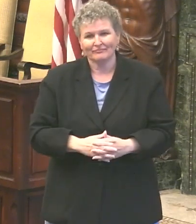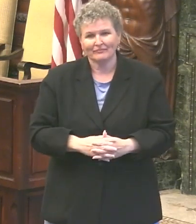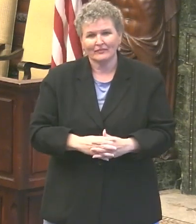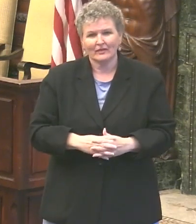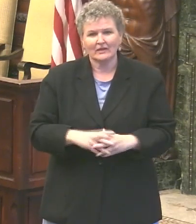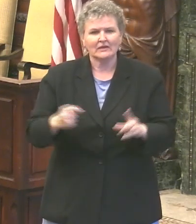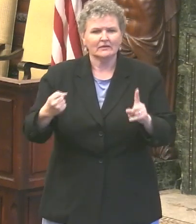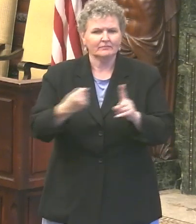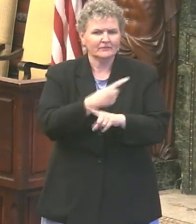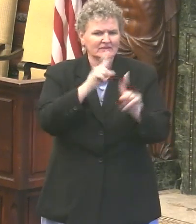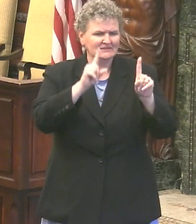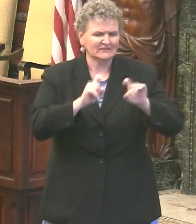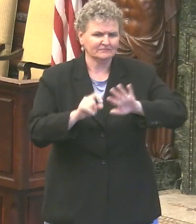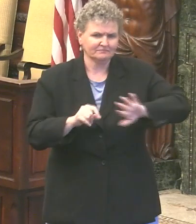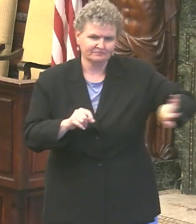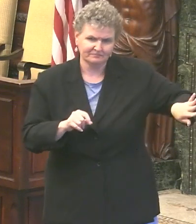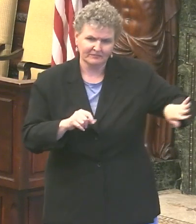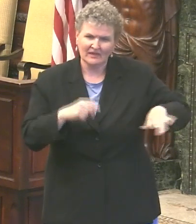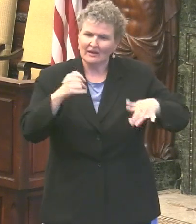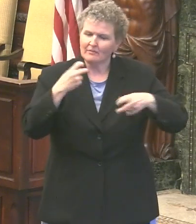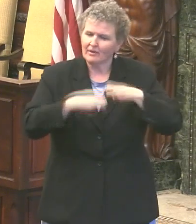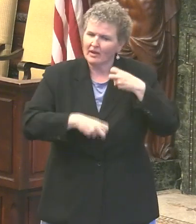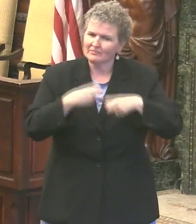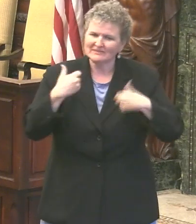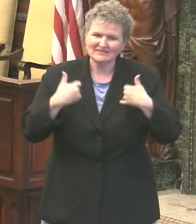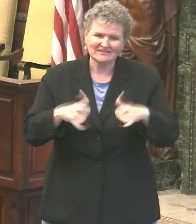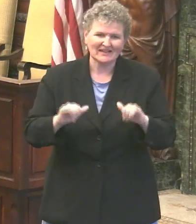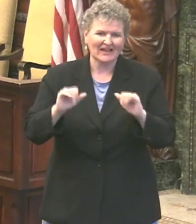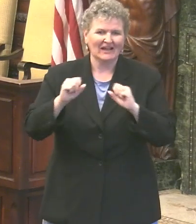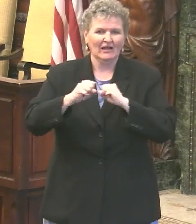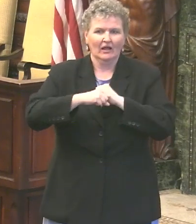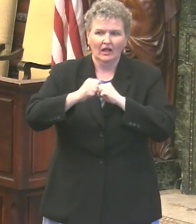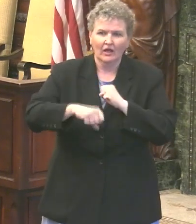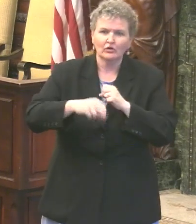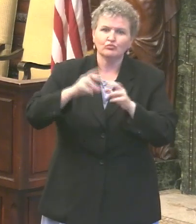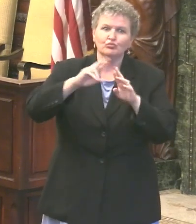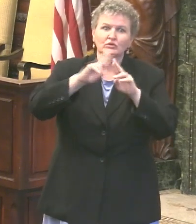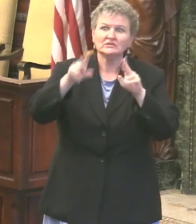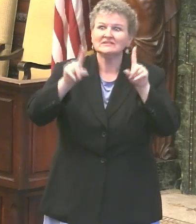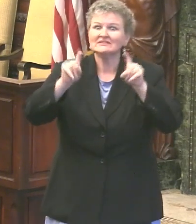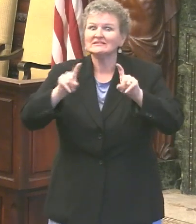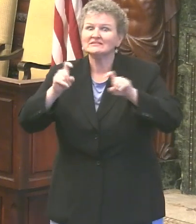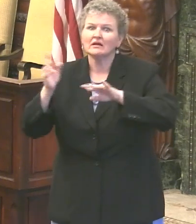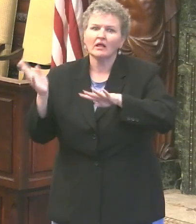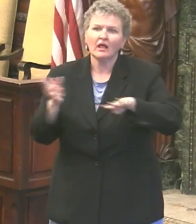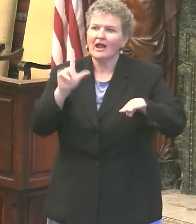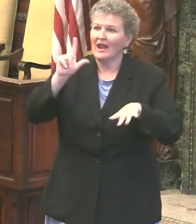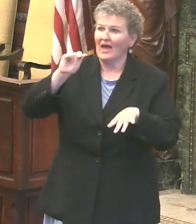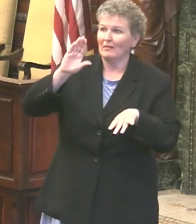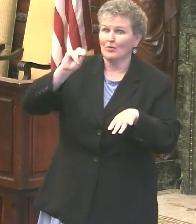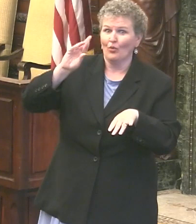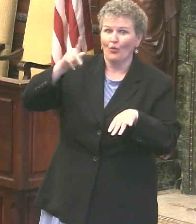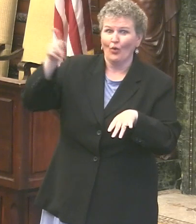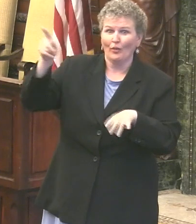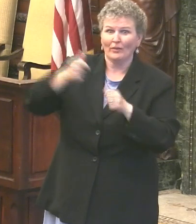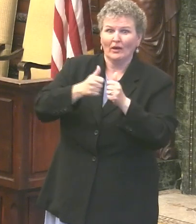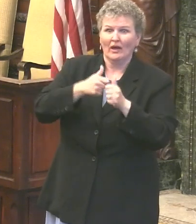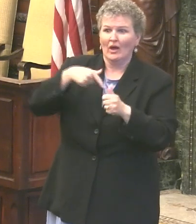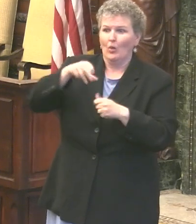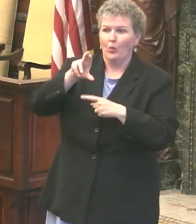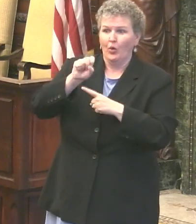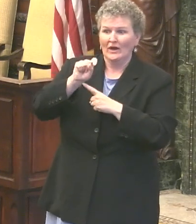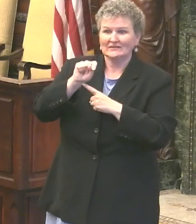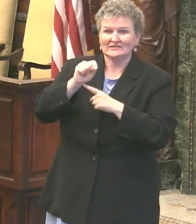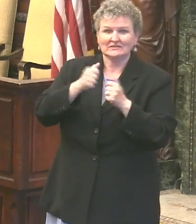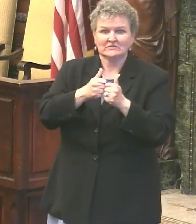continuing to have problems with long delays from two laboratories, Lab Corporation and Quest, that do about 1/4